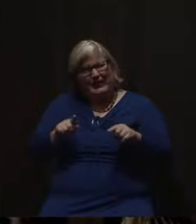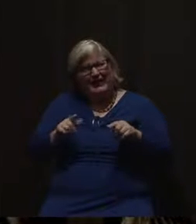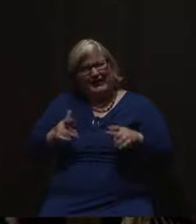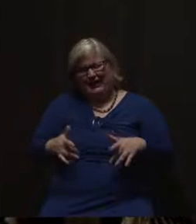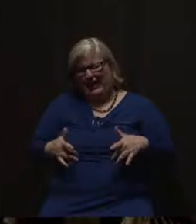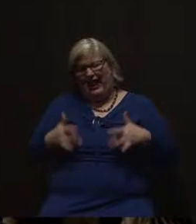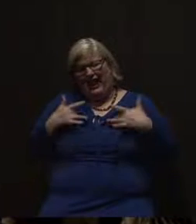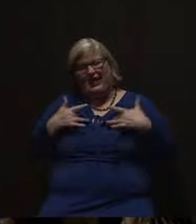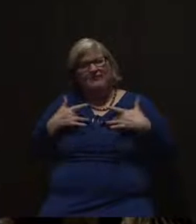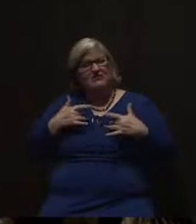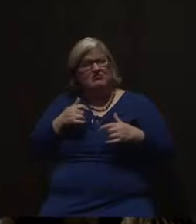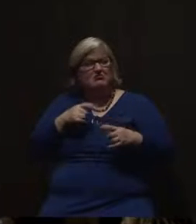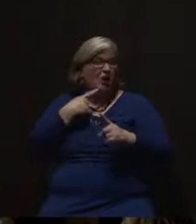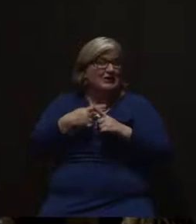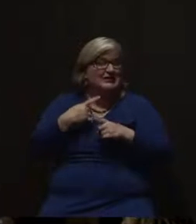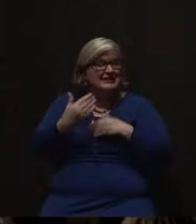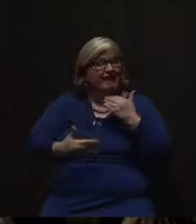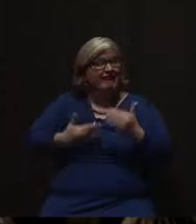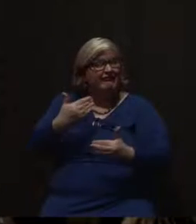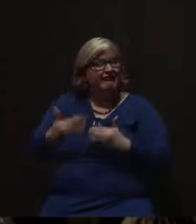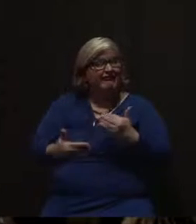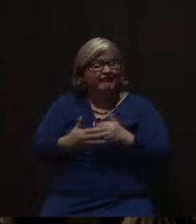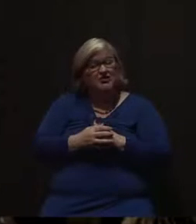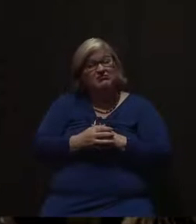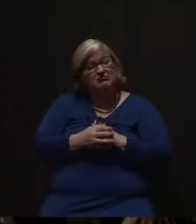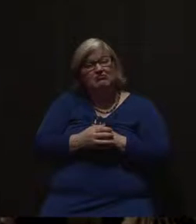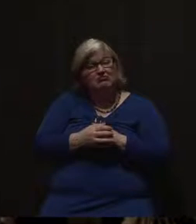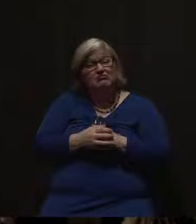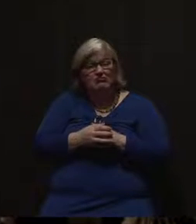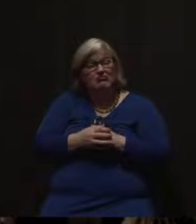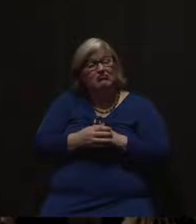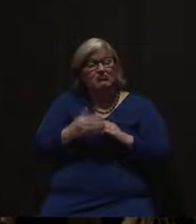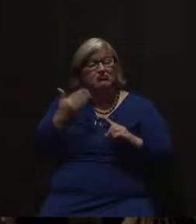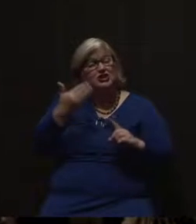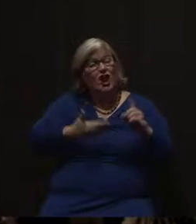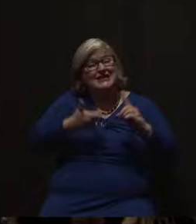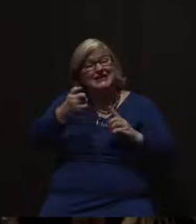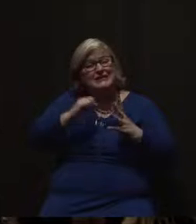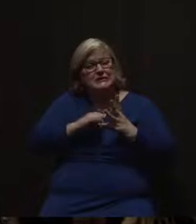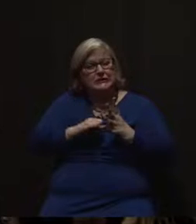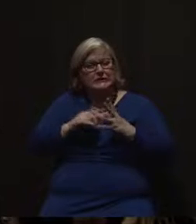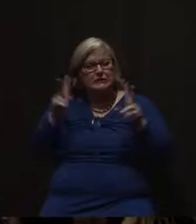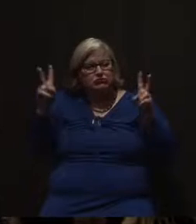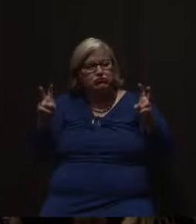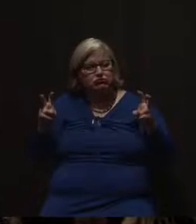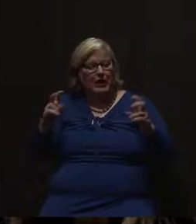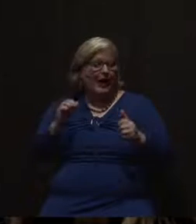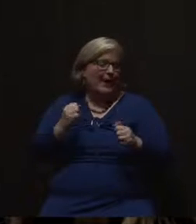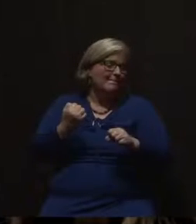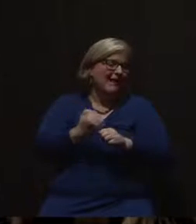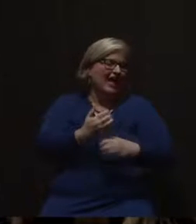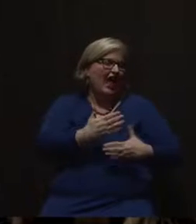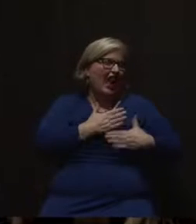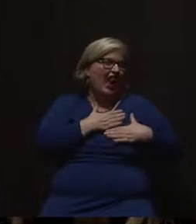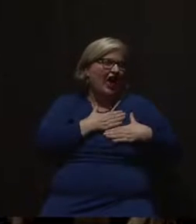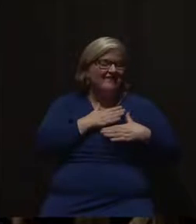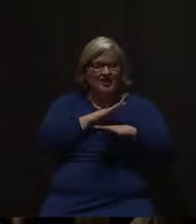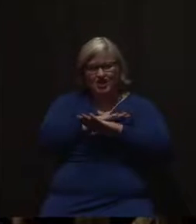life-affirming ways. And in the 60s, love was the path to revolution, so make love, not war. And now love is